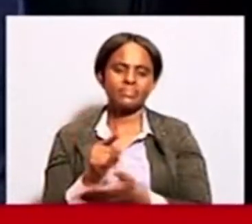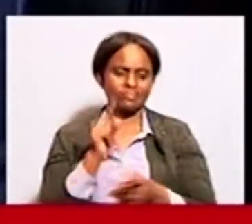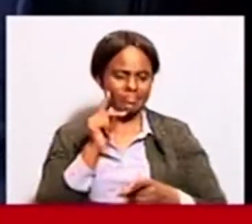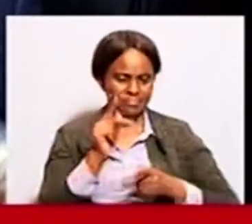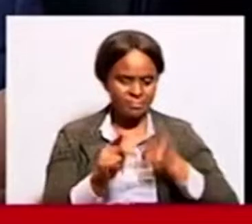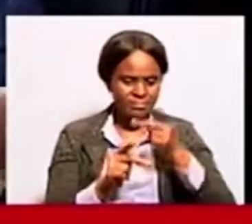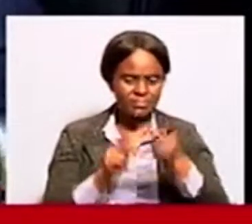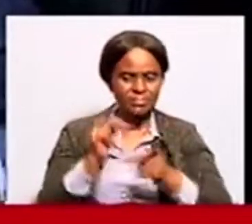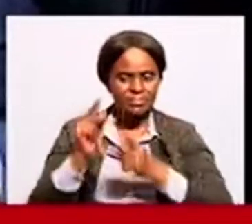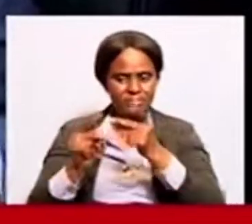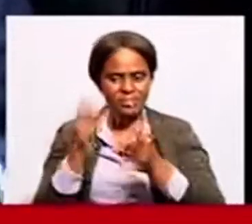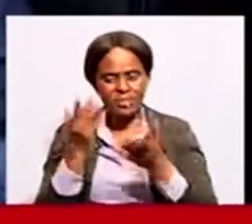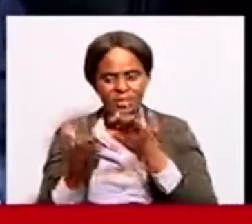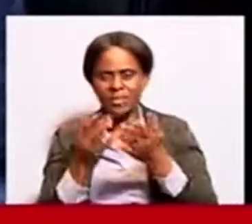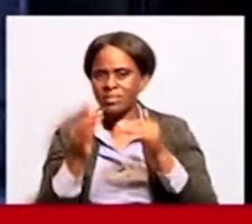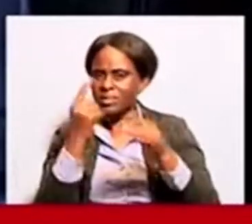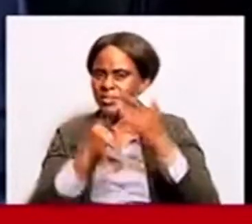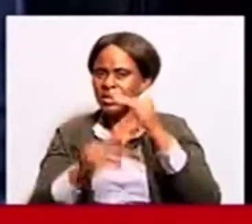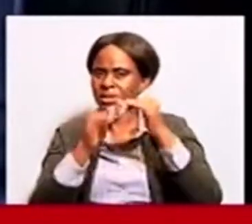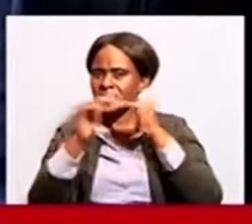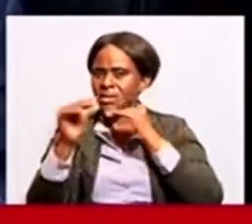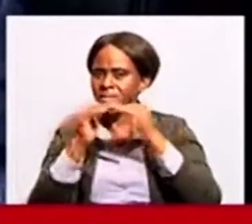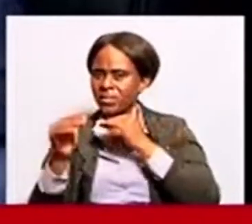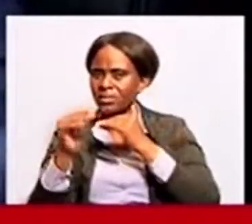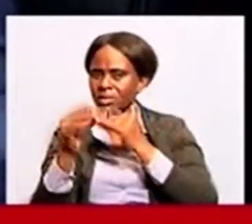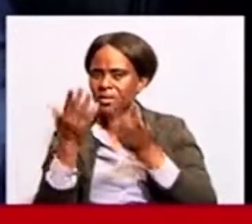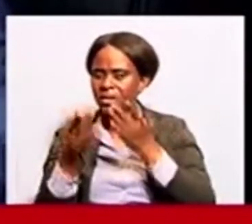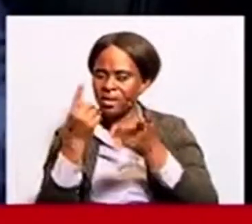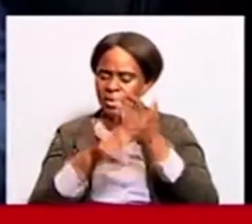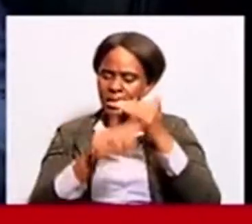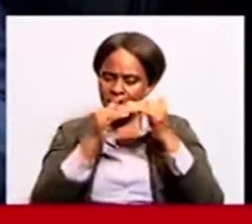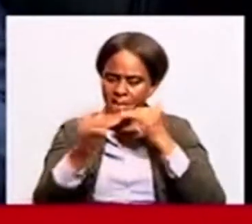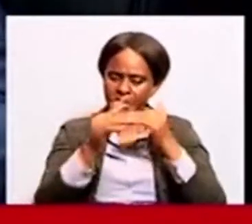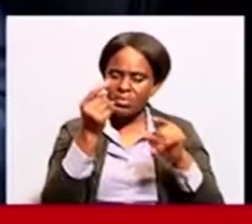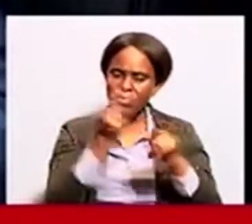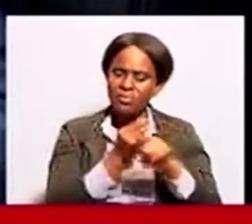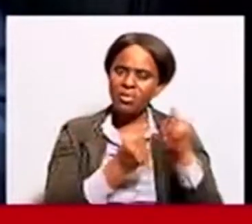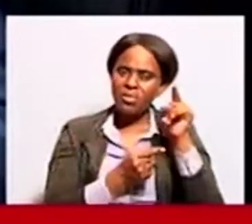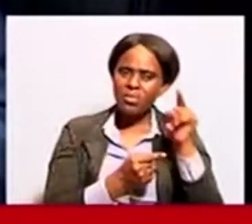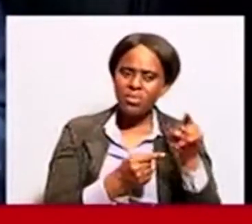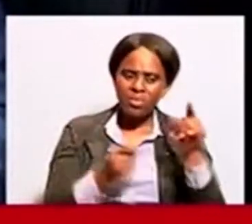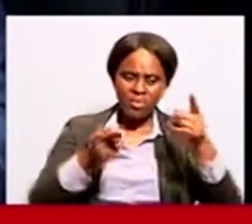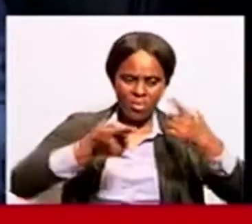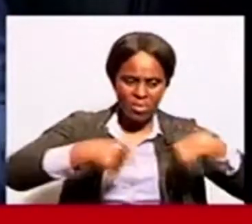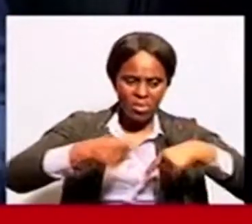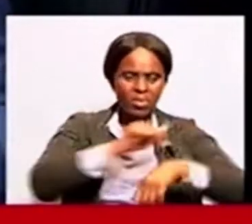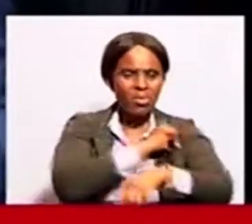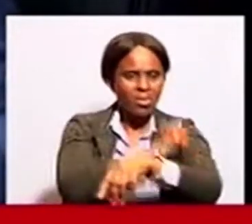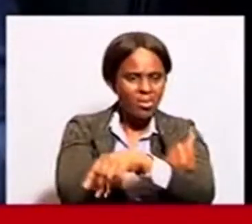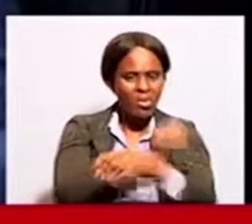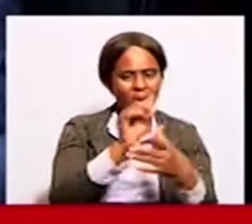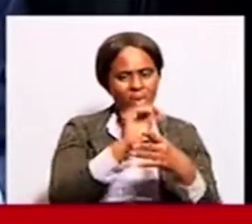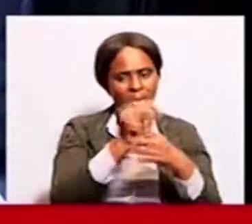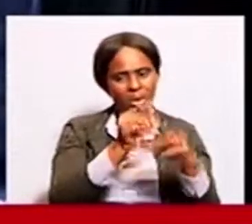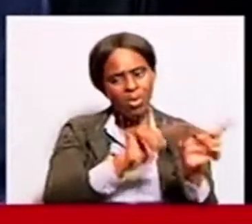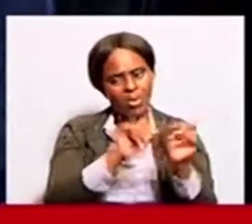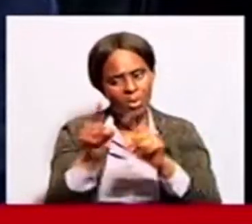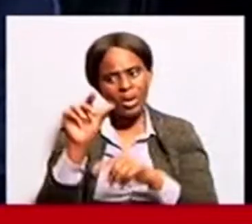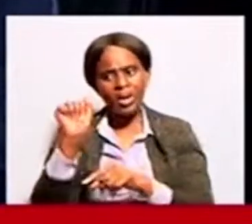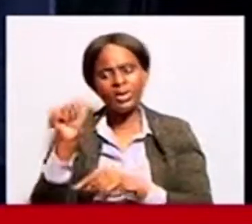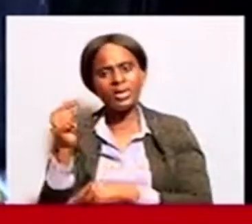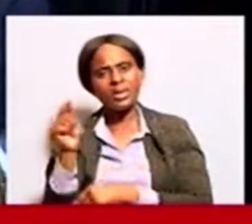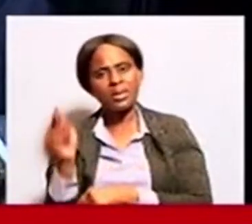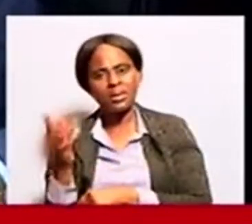procedures, and probably at what level? Is it from the local authority to Attorney